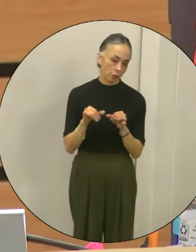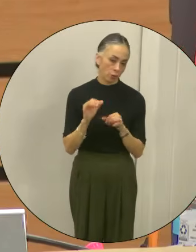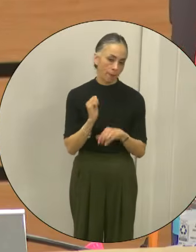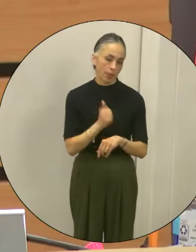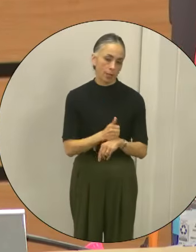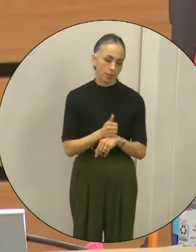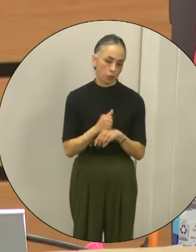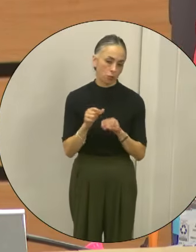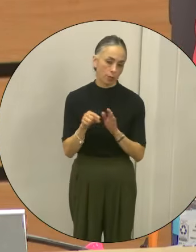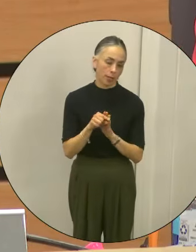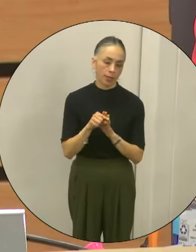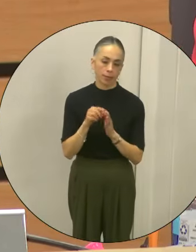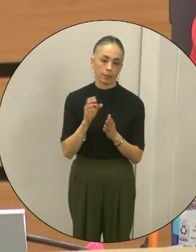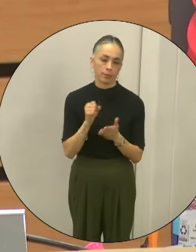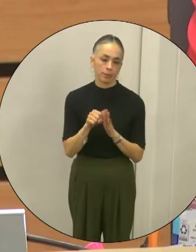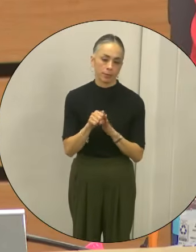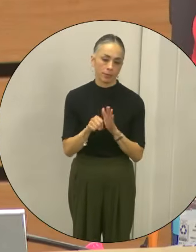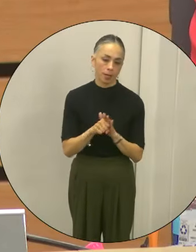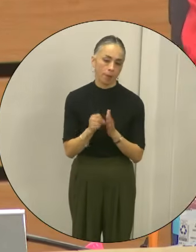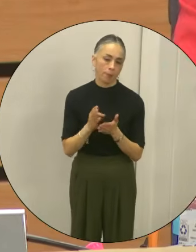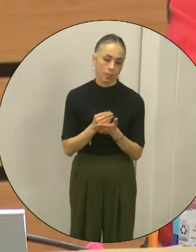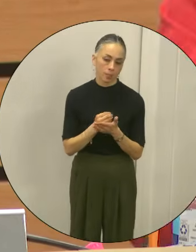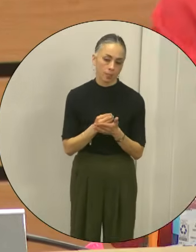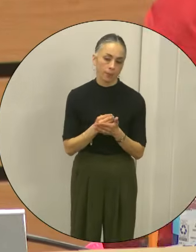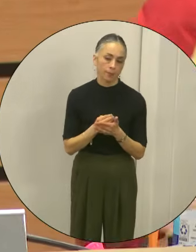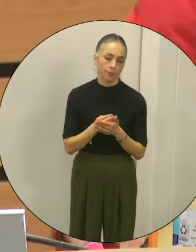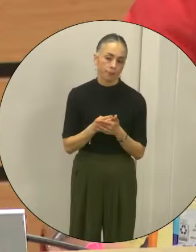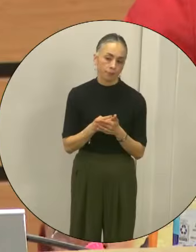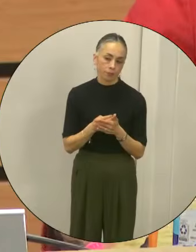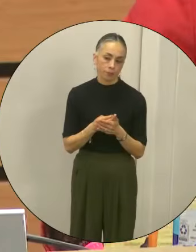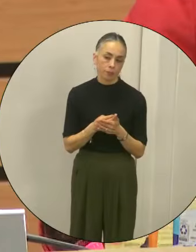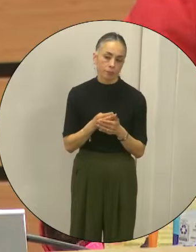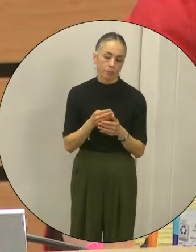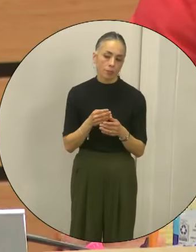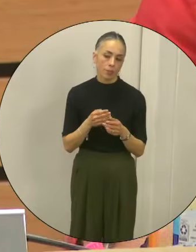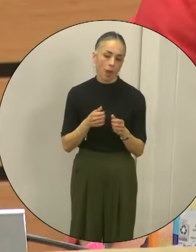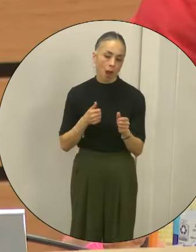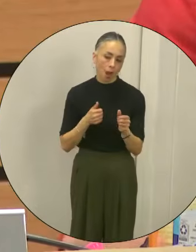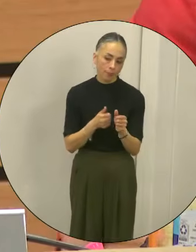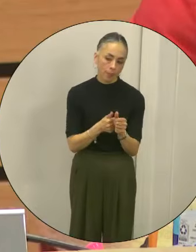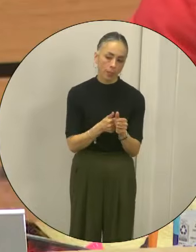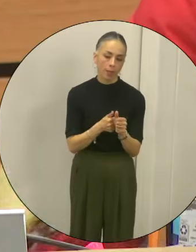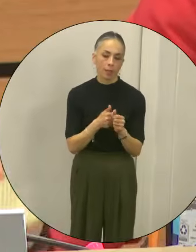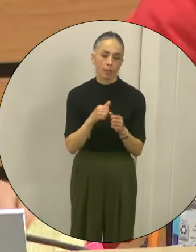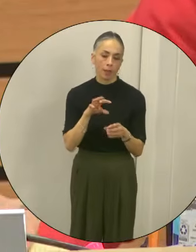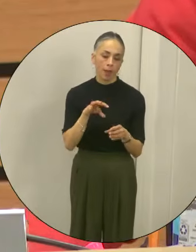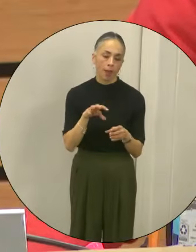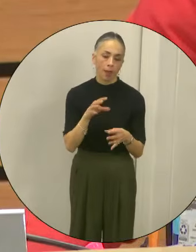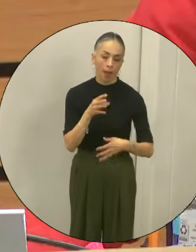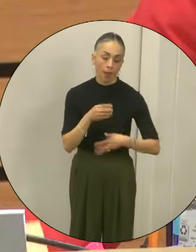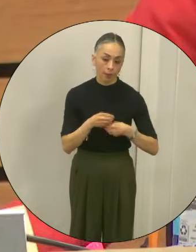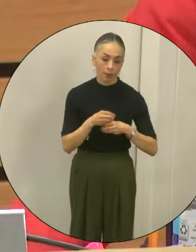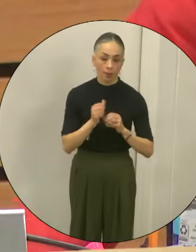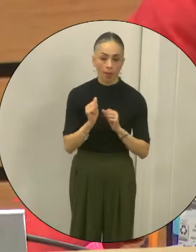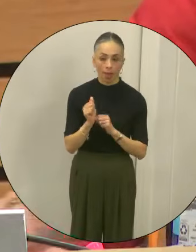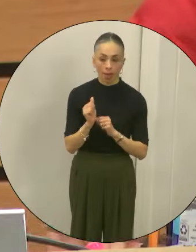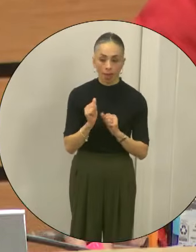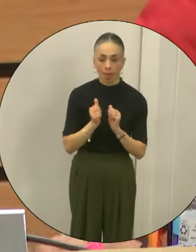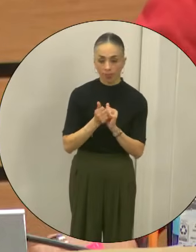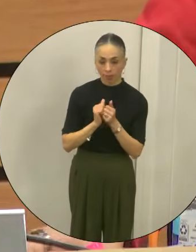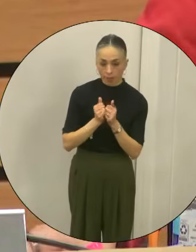state budget process updates, even adding the athletics, the ensuring equitable representation for the athletics